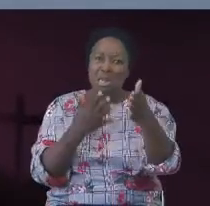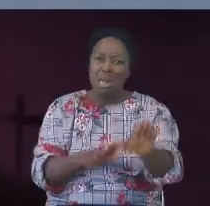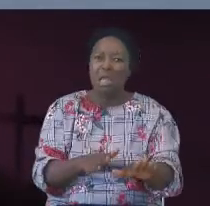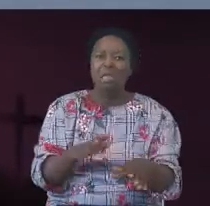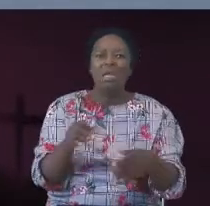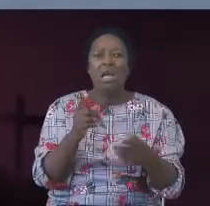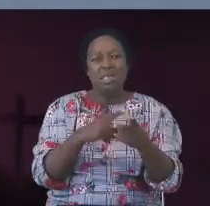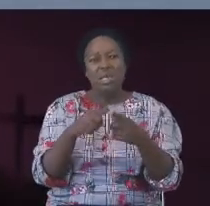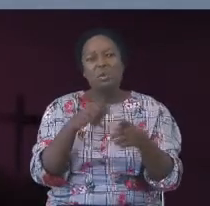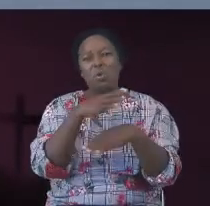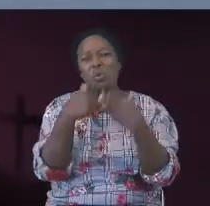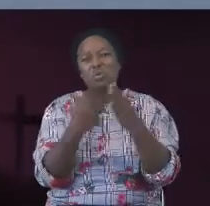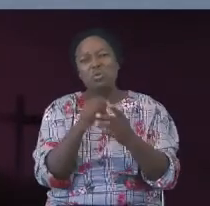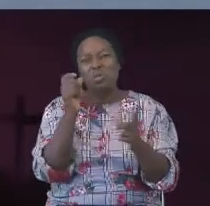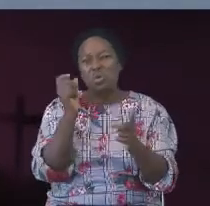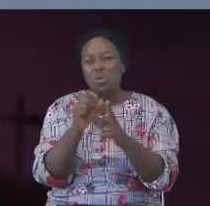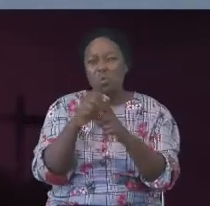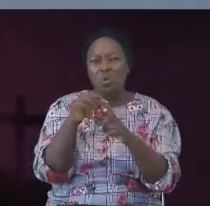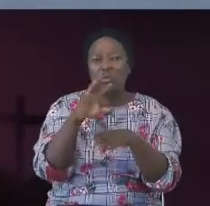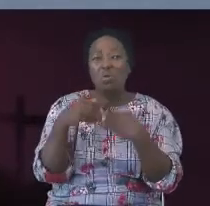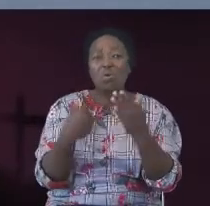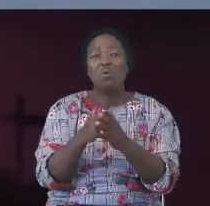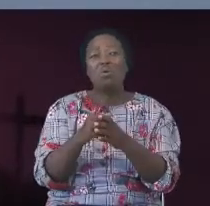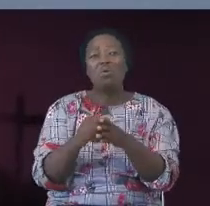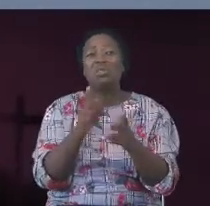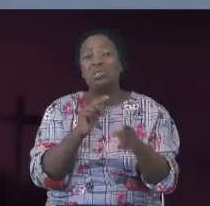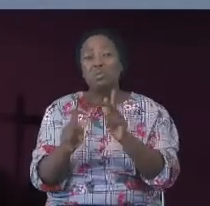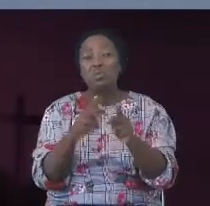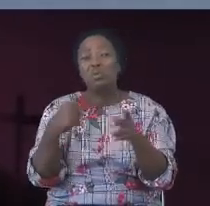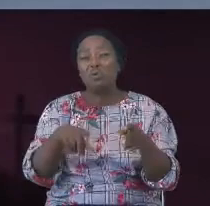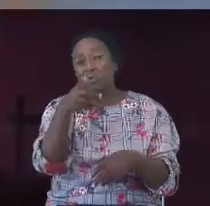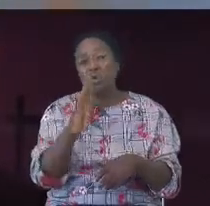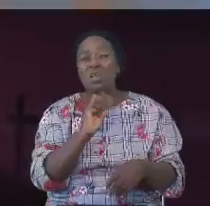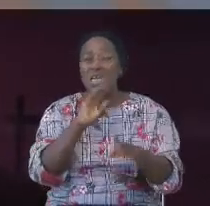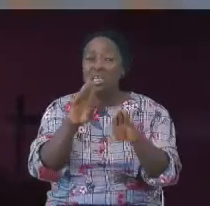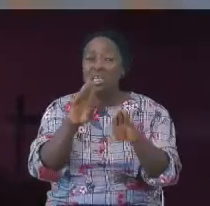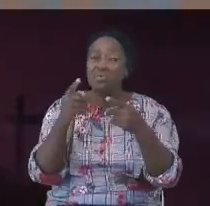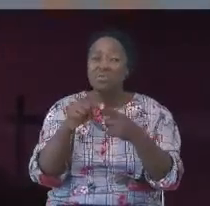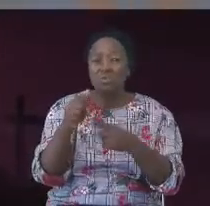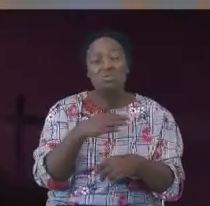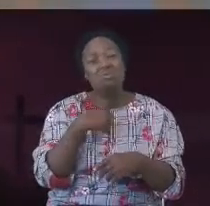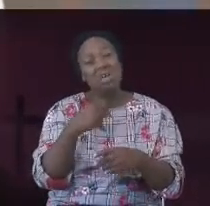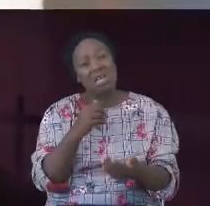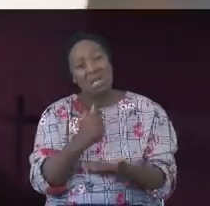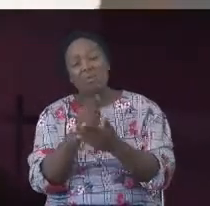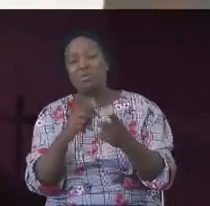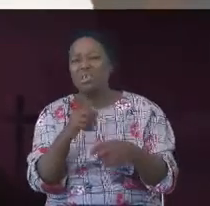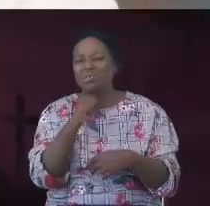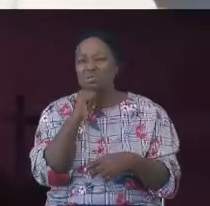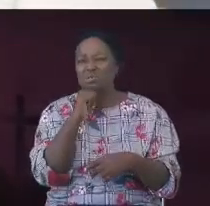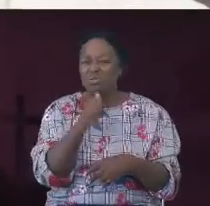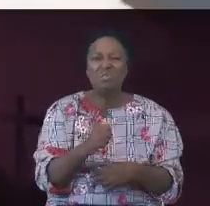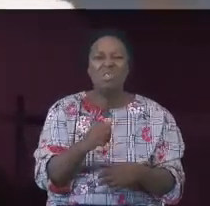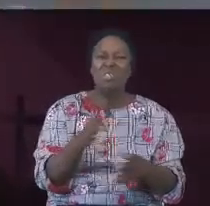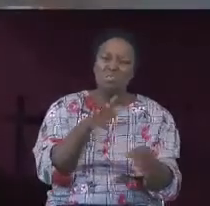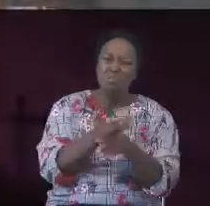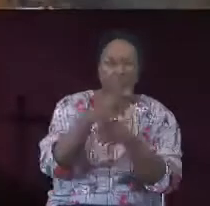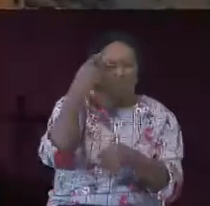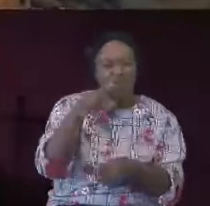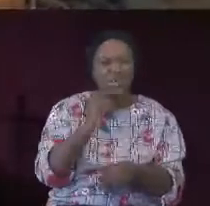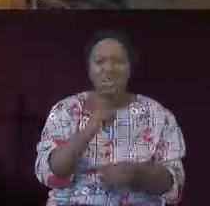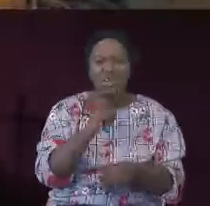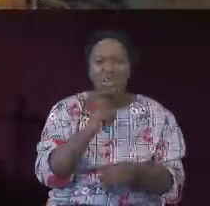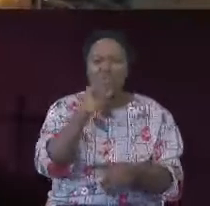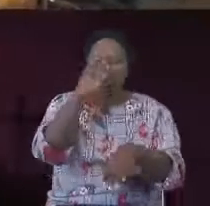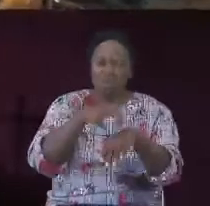a wife, you've lost a husband, and all the words our brethren are giving you, they're